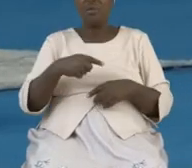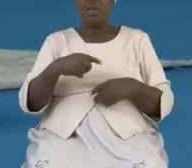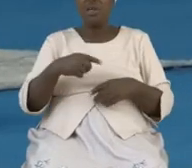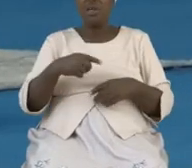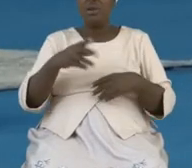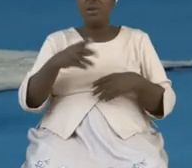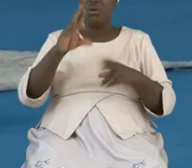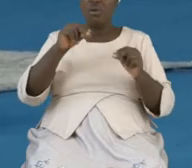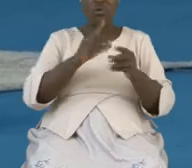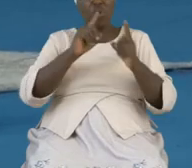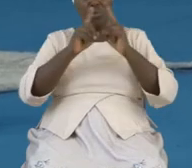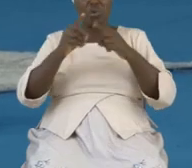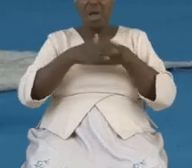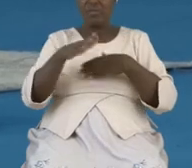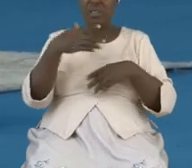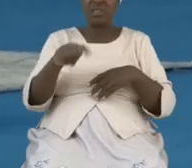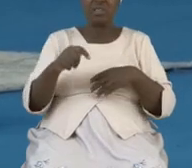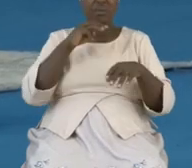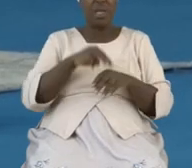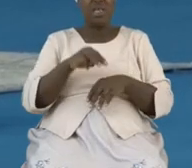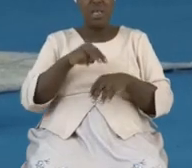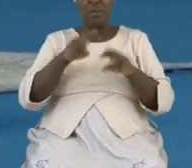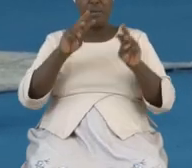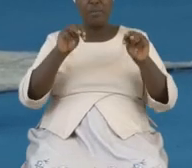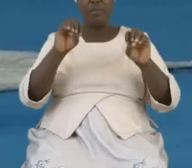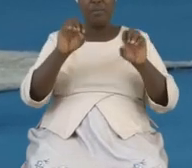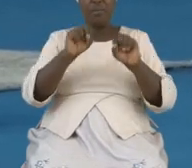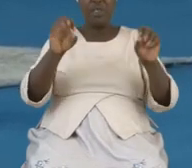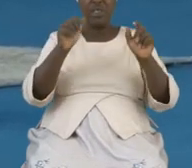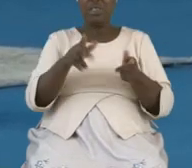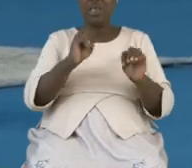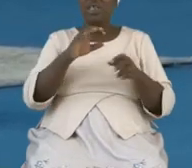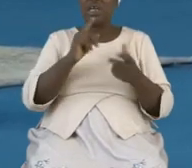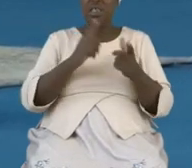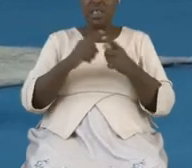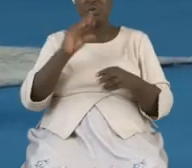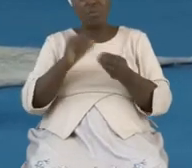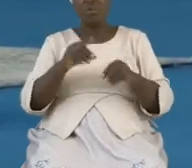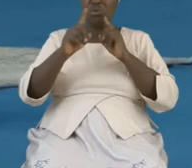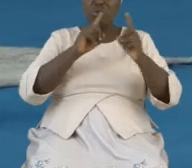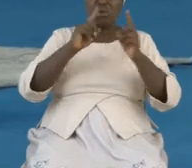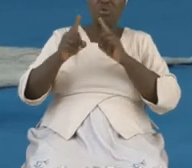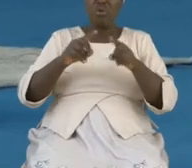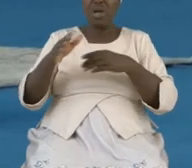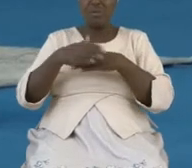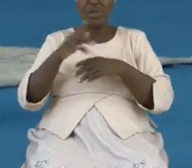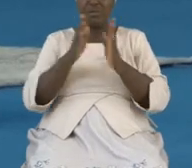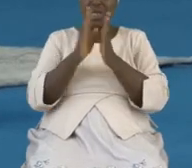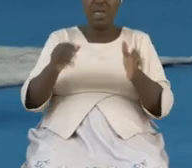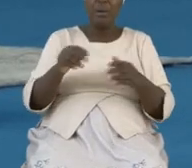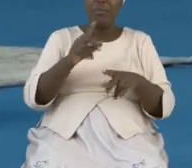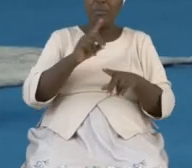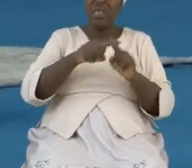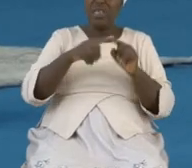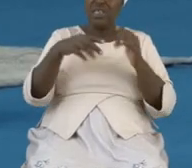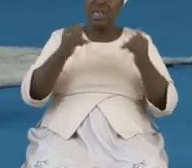the ministration, talk no more talk, I want real crucifixion to happen